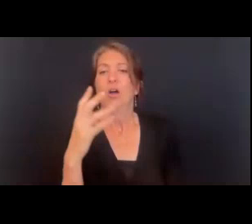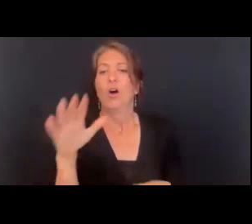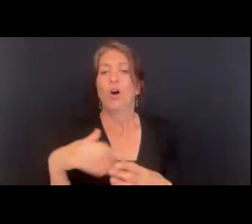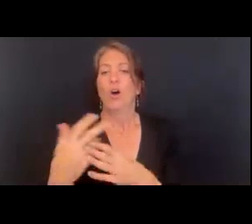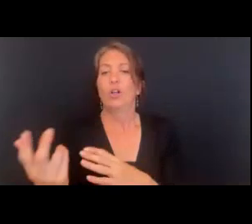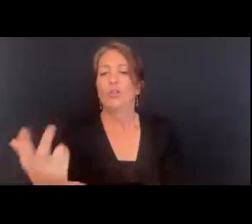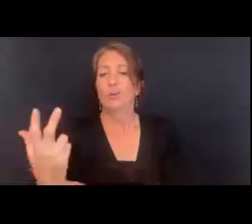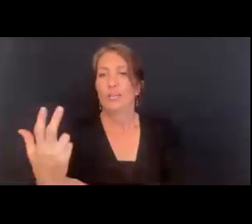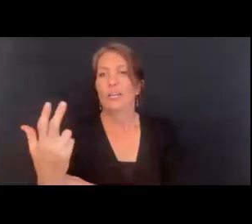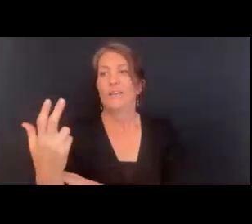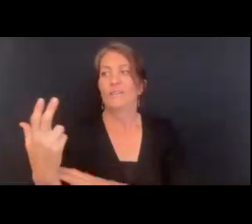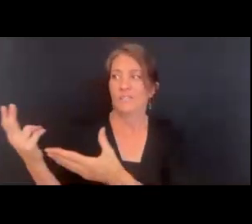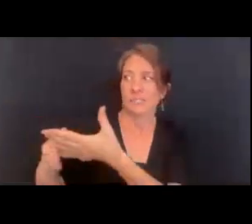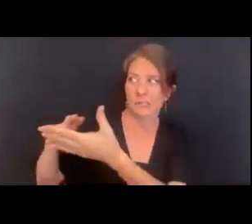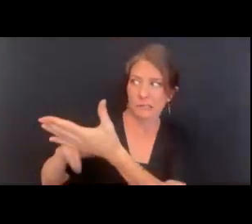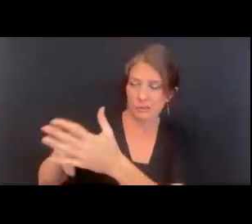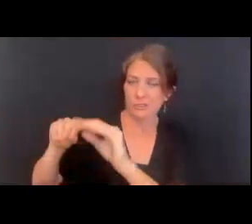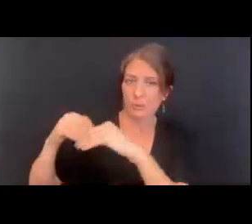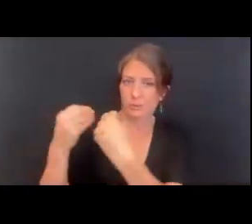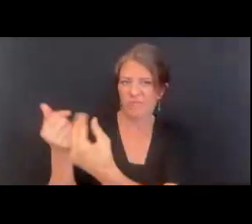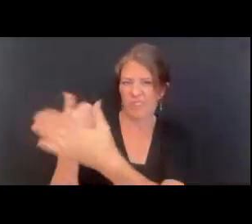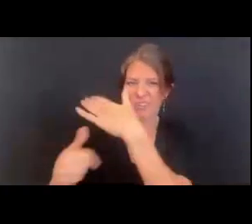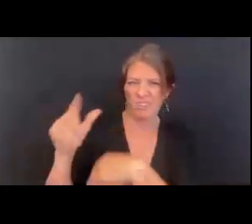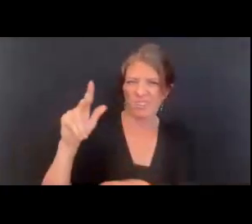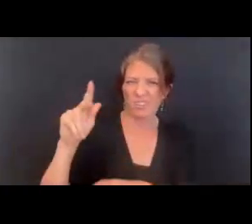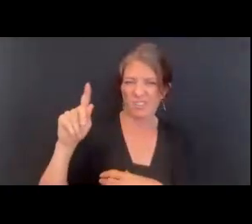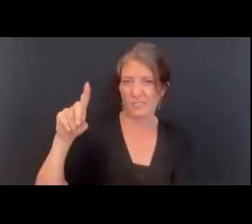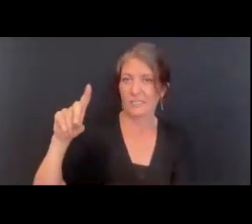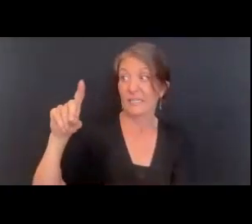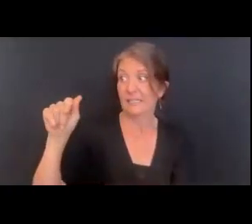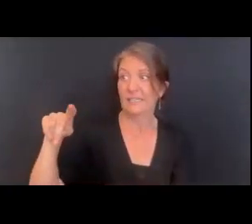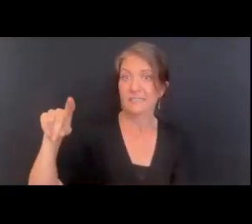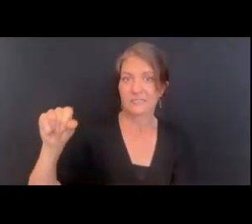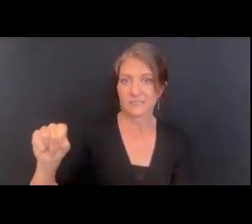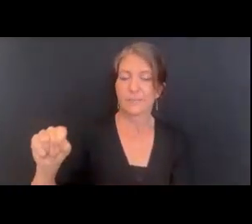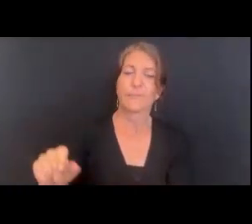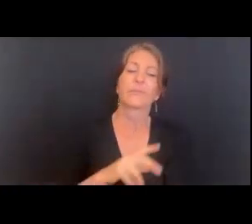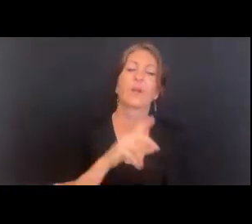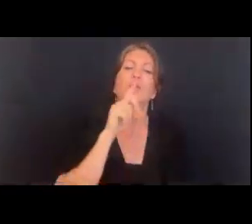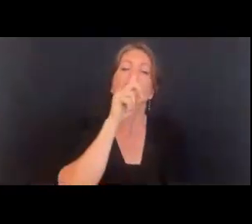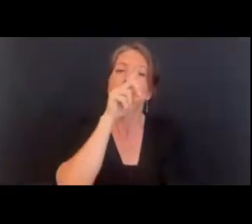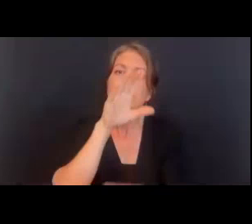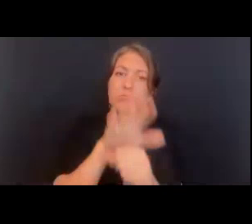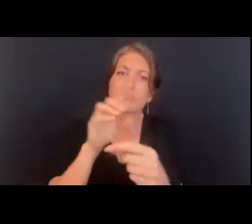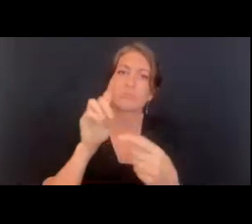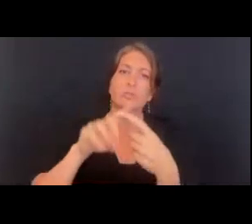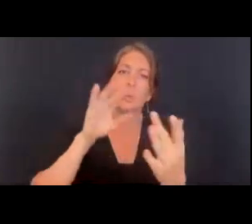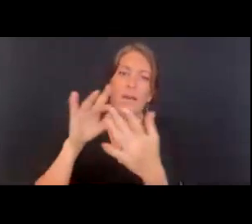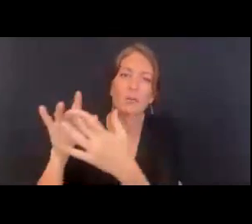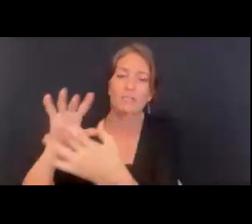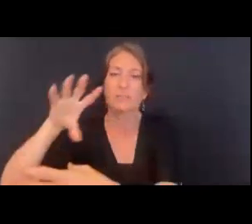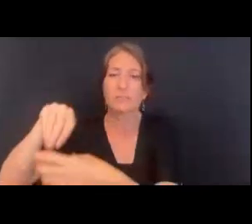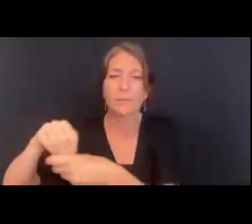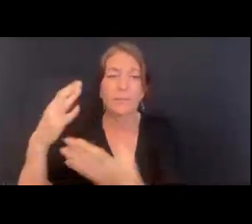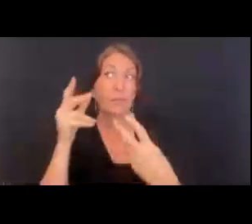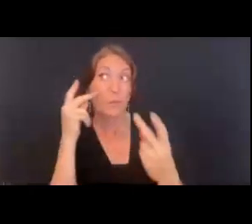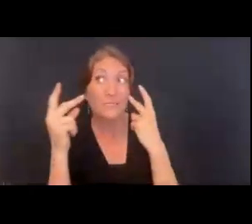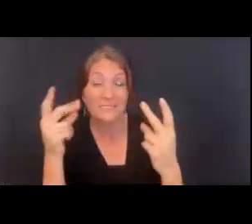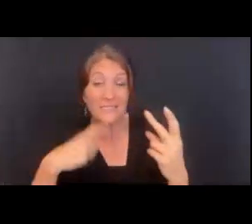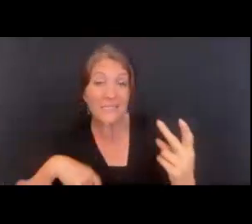of the organizations working with KDADS are committed to outreach and engagement. You may see us or hear about us out